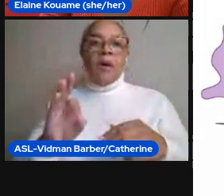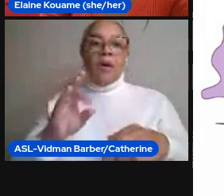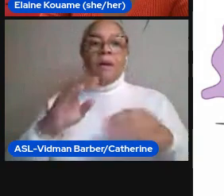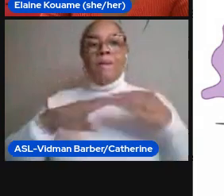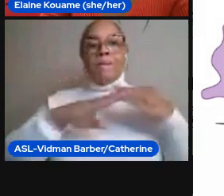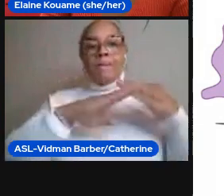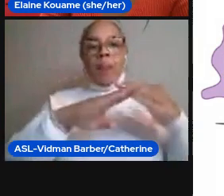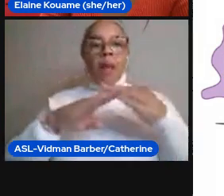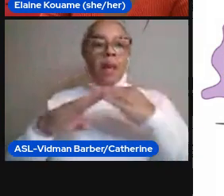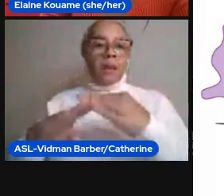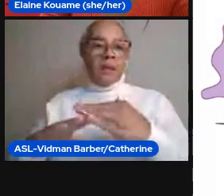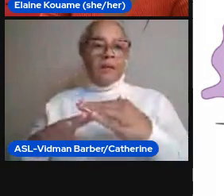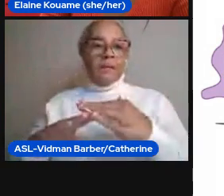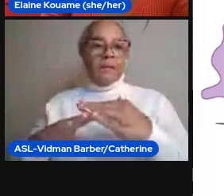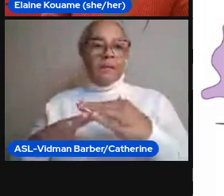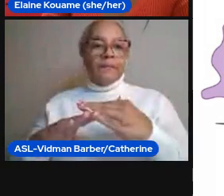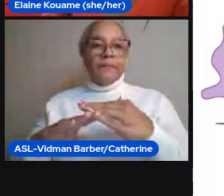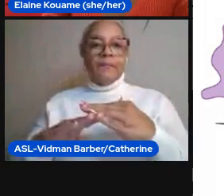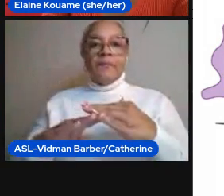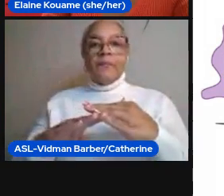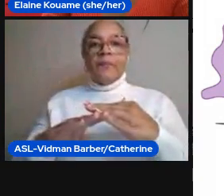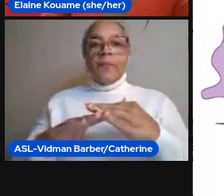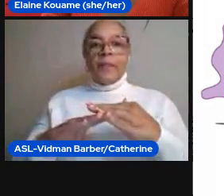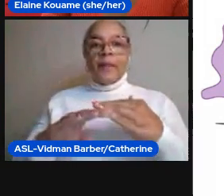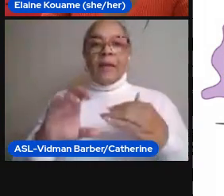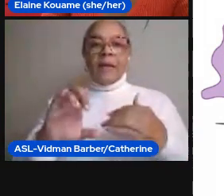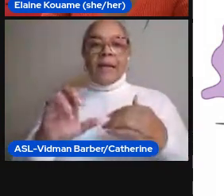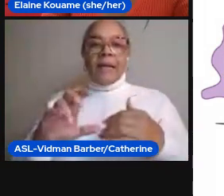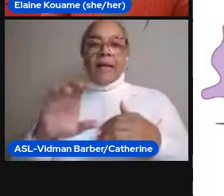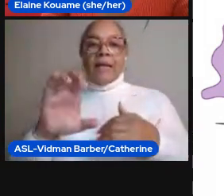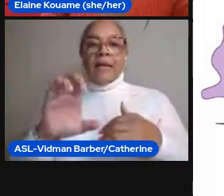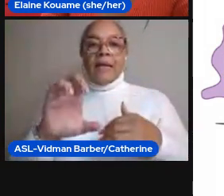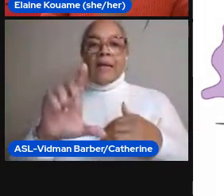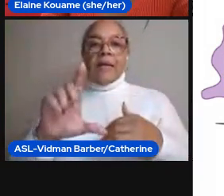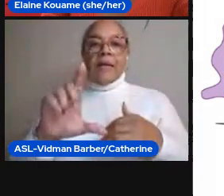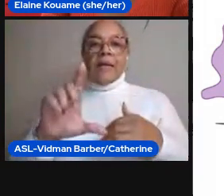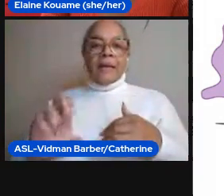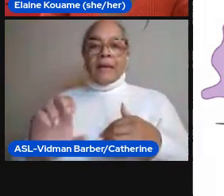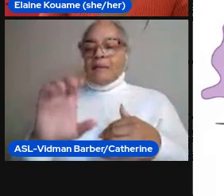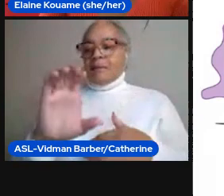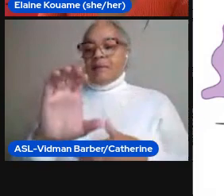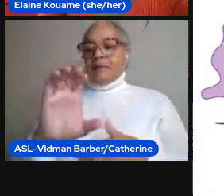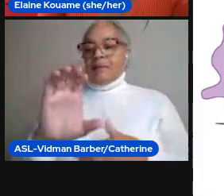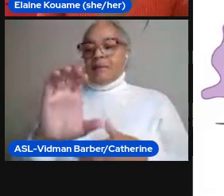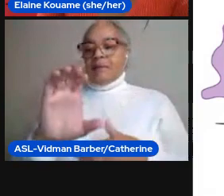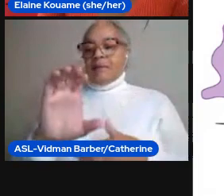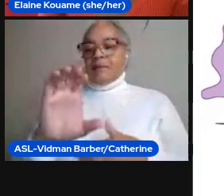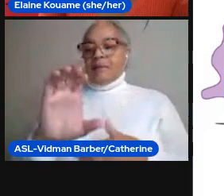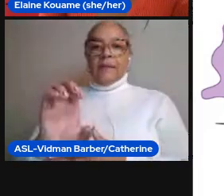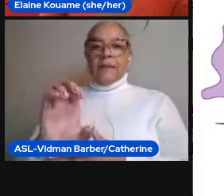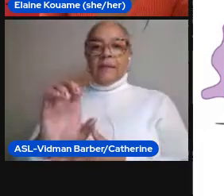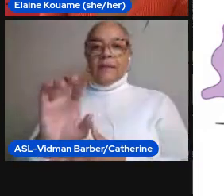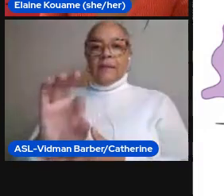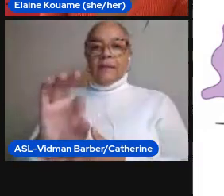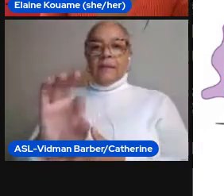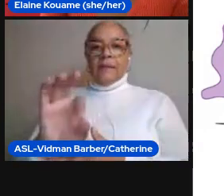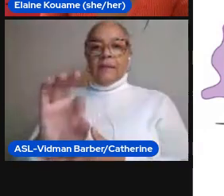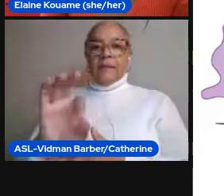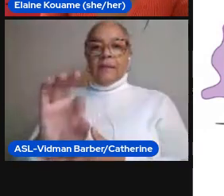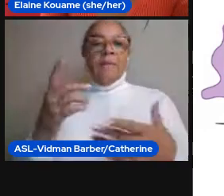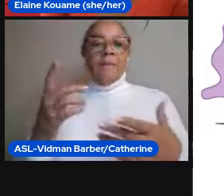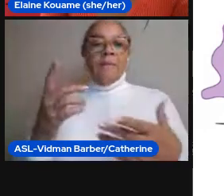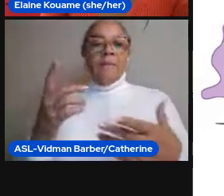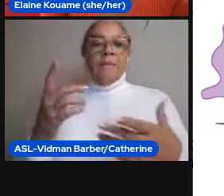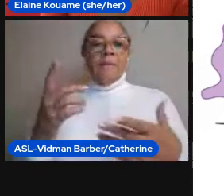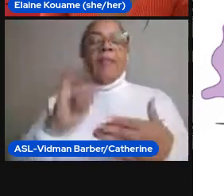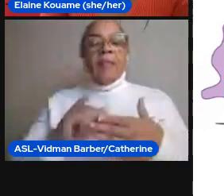blocking CLEC9A, suggesting that CLEC9A sensing of these dead cells might be